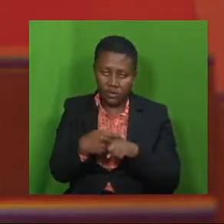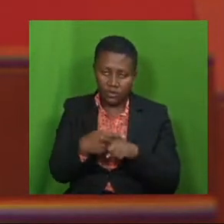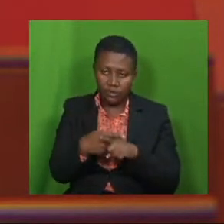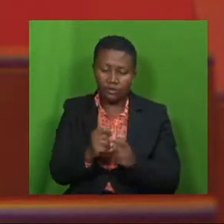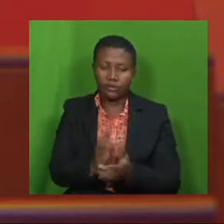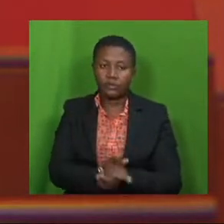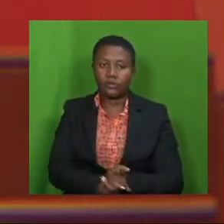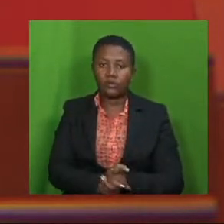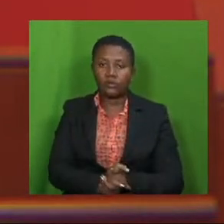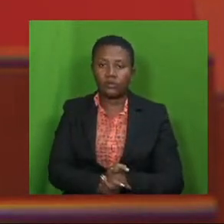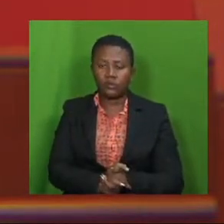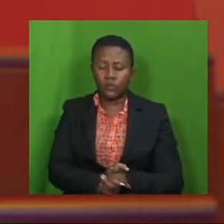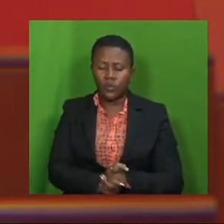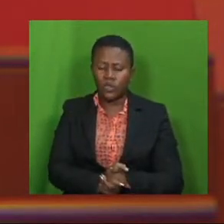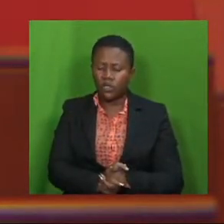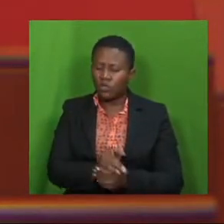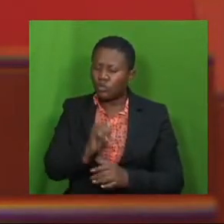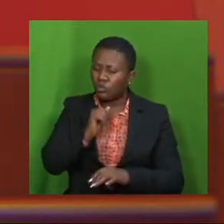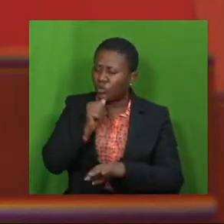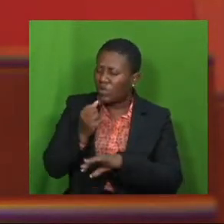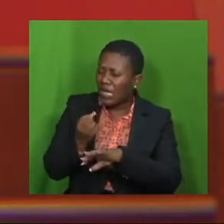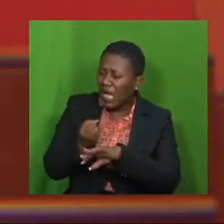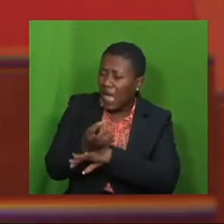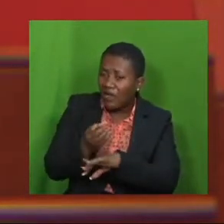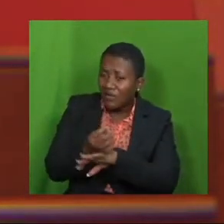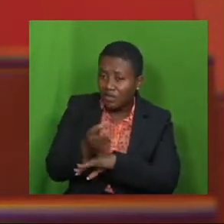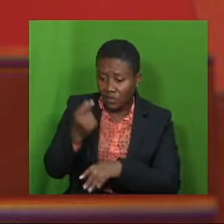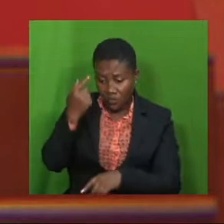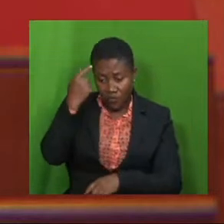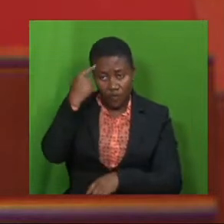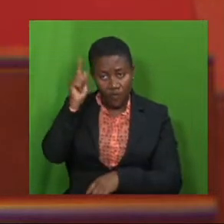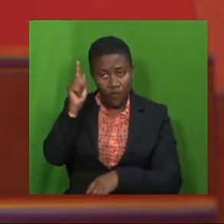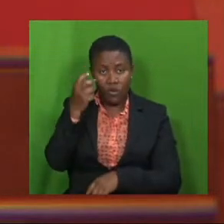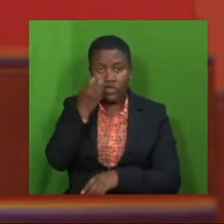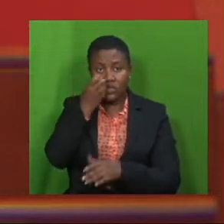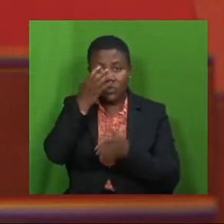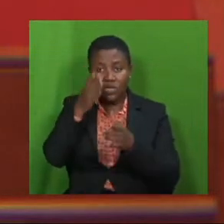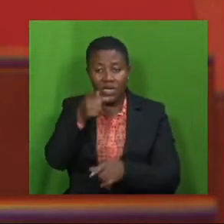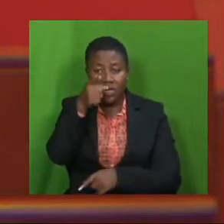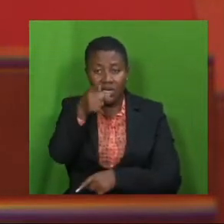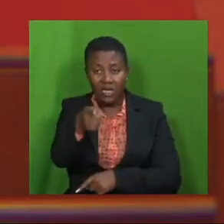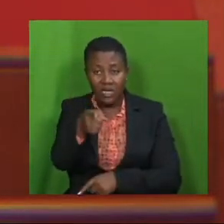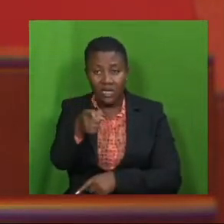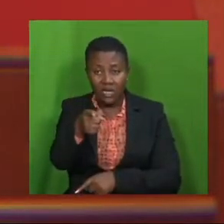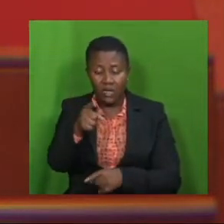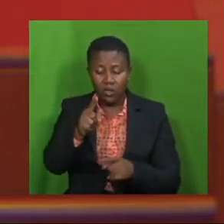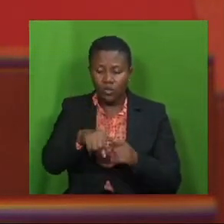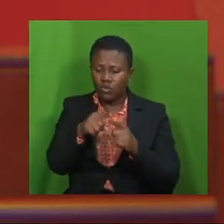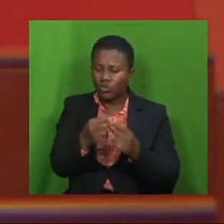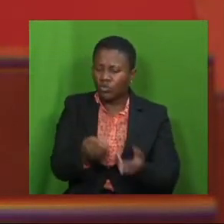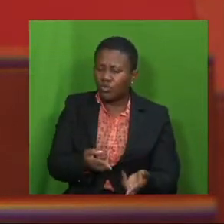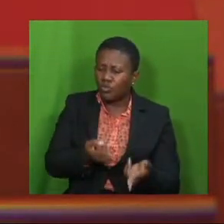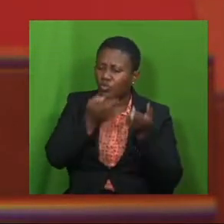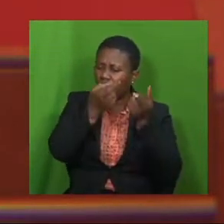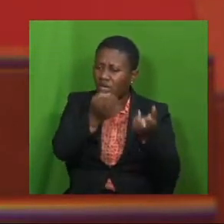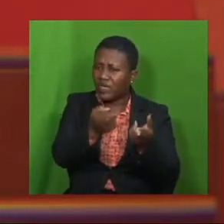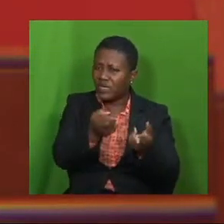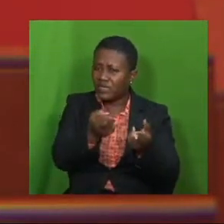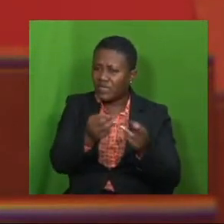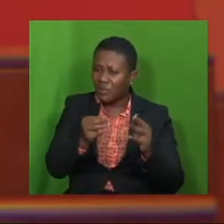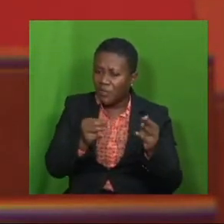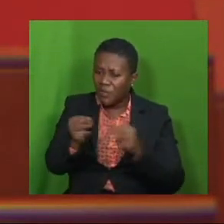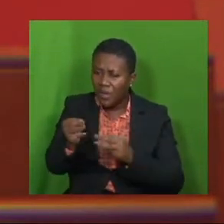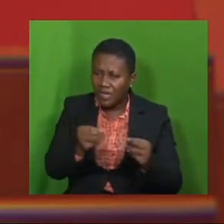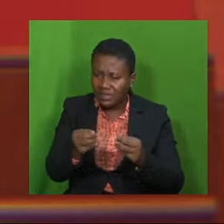And so it's not advisable for the Speaker so much to raise up the matter on the floor